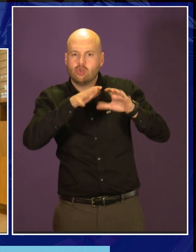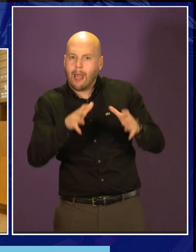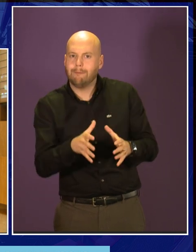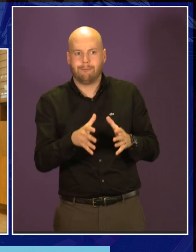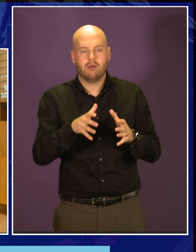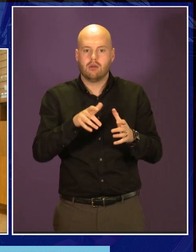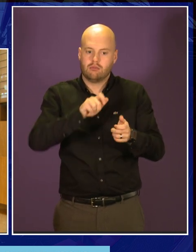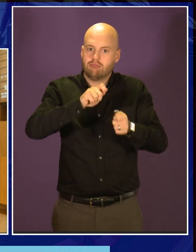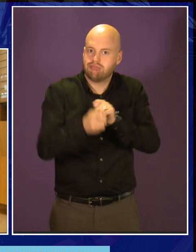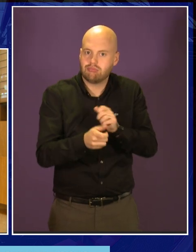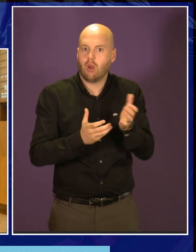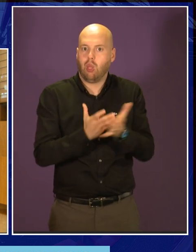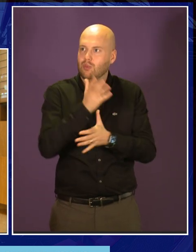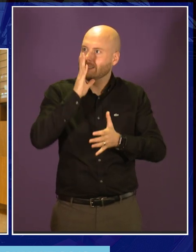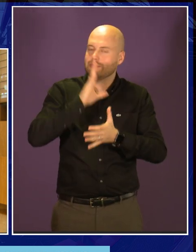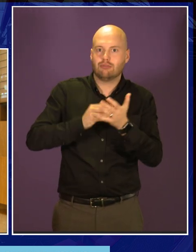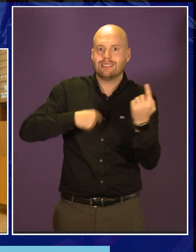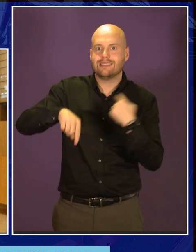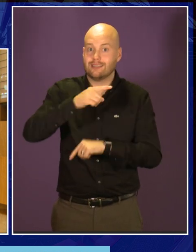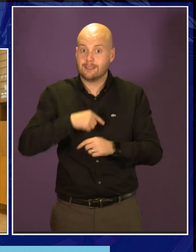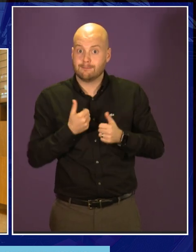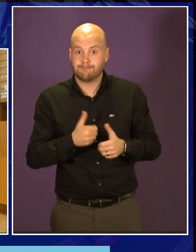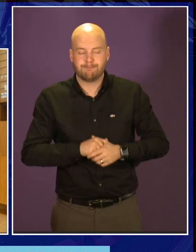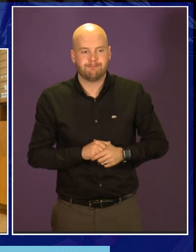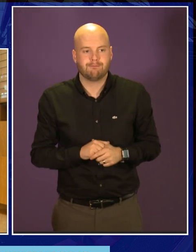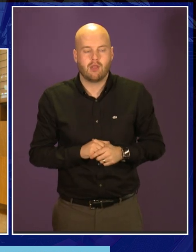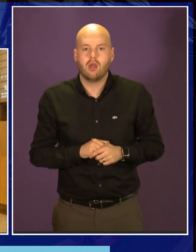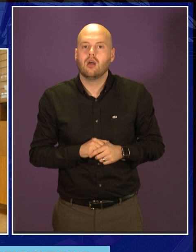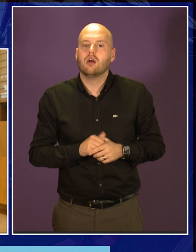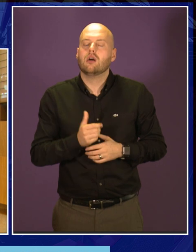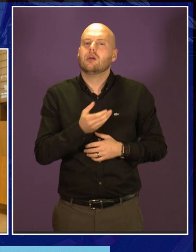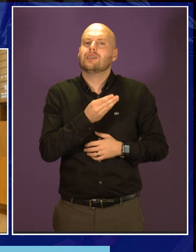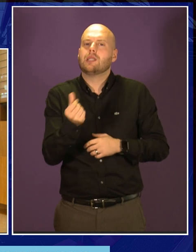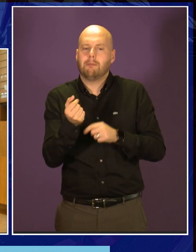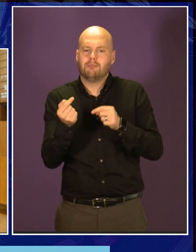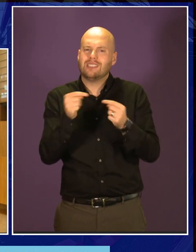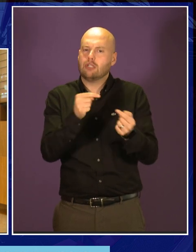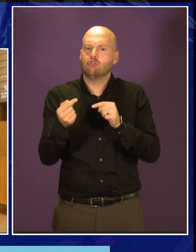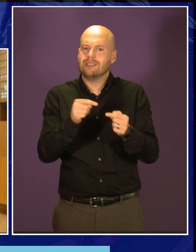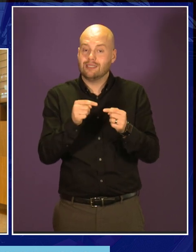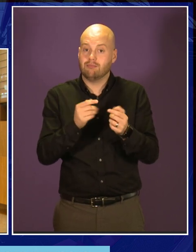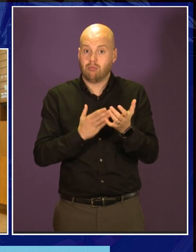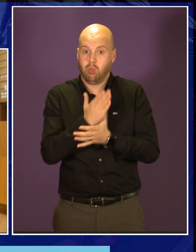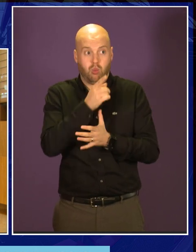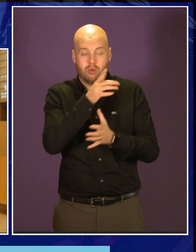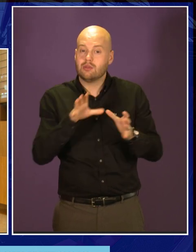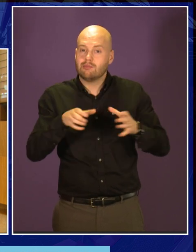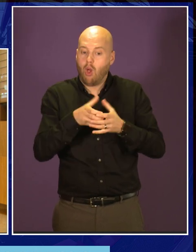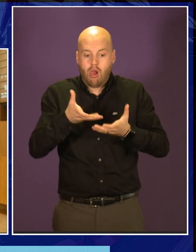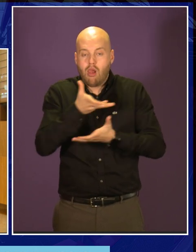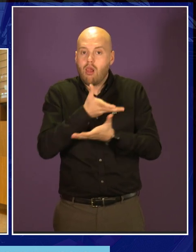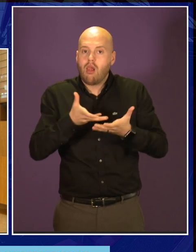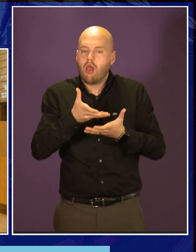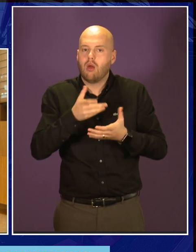what's around it and also what's within it. Some of the tensions that emerged within the small group discussions that we had were things around